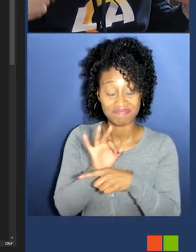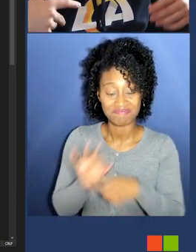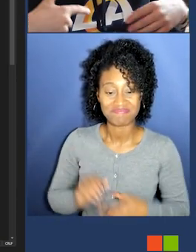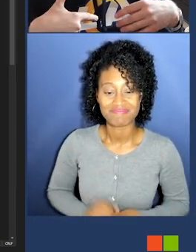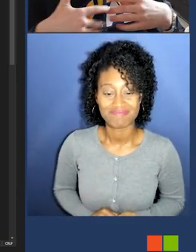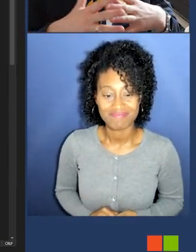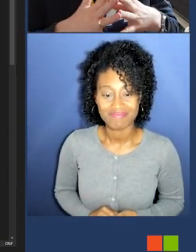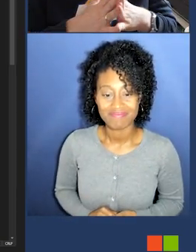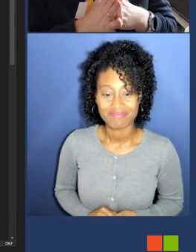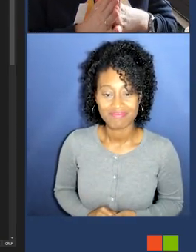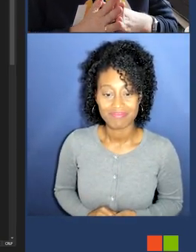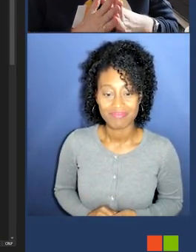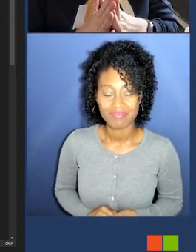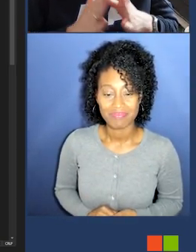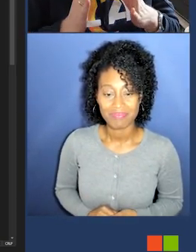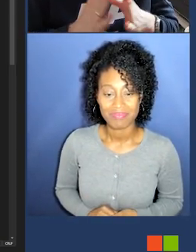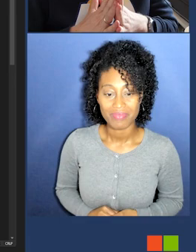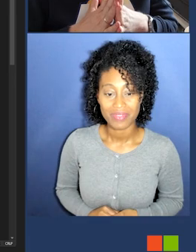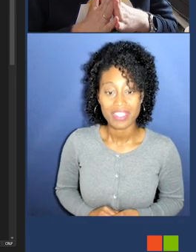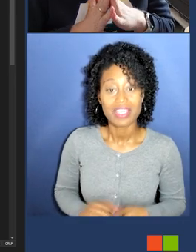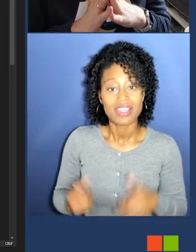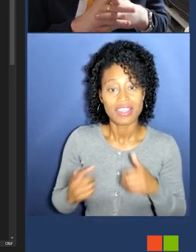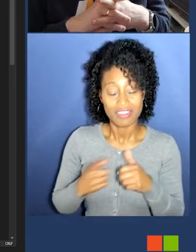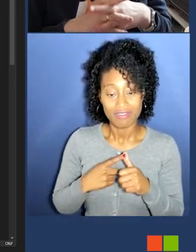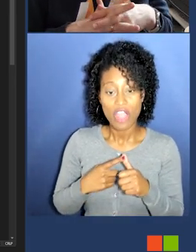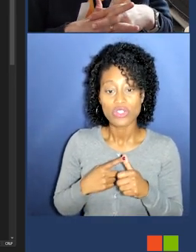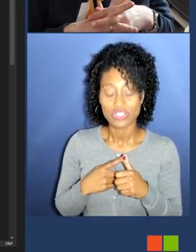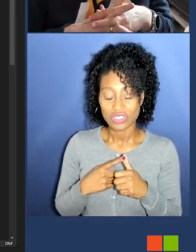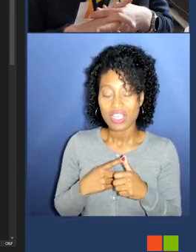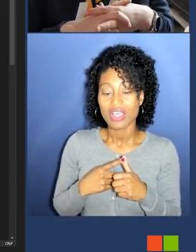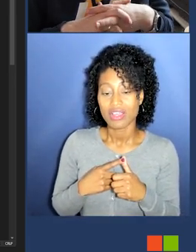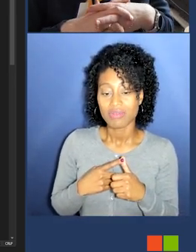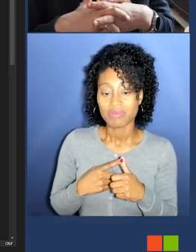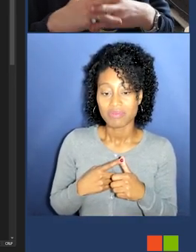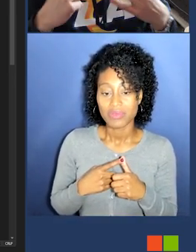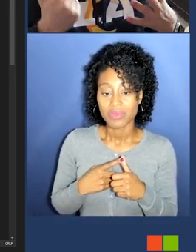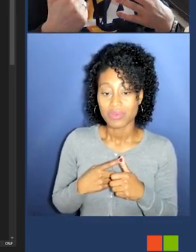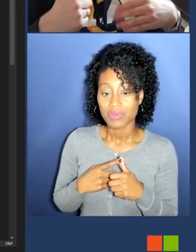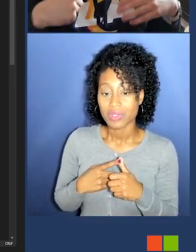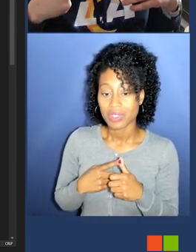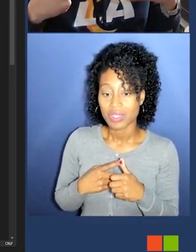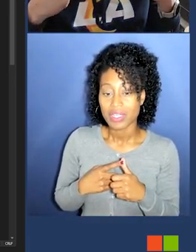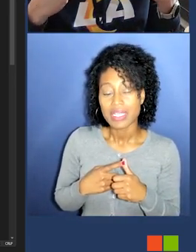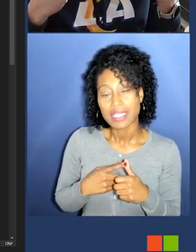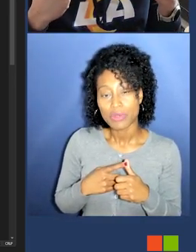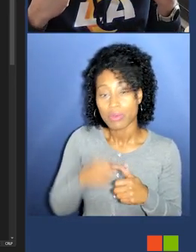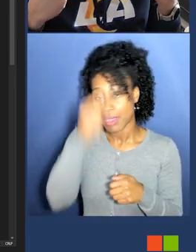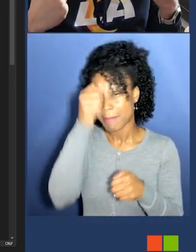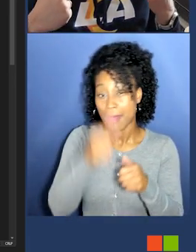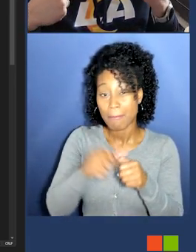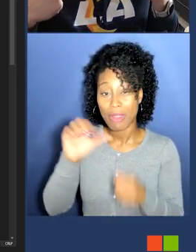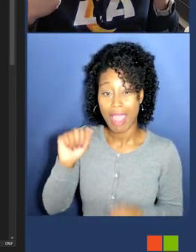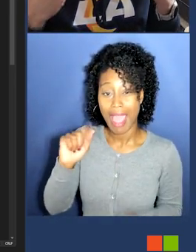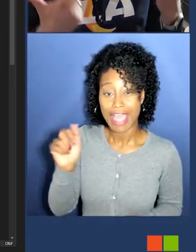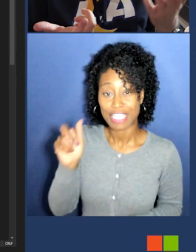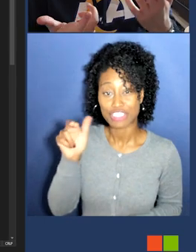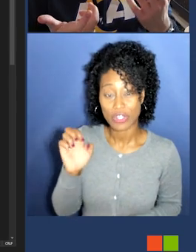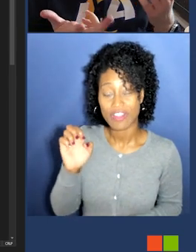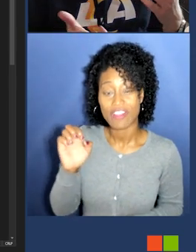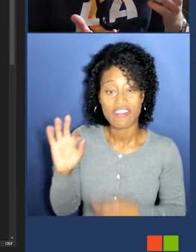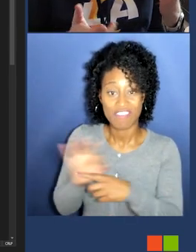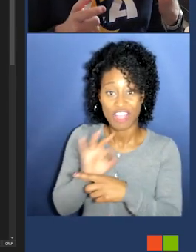Just take a step back. An Azure function is actually tiered. So there's an Azure function